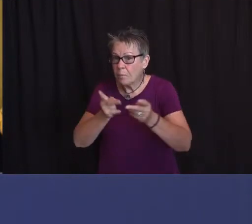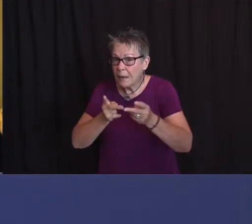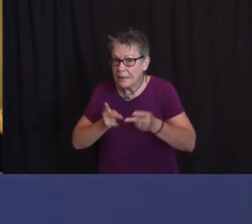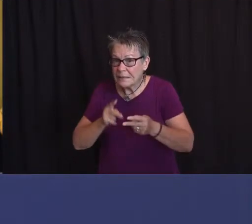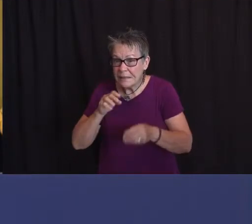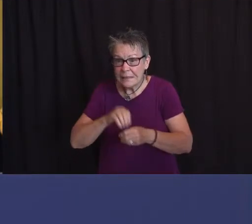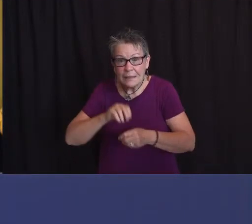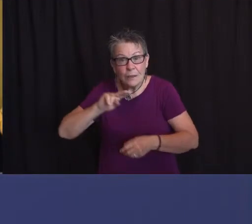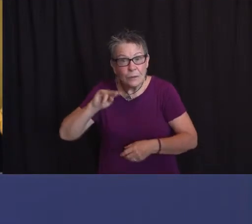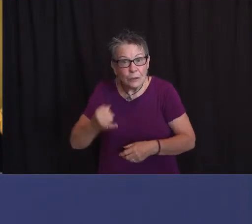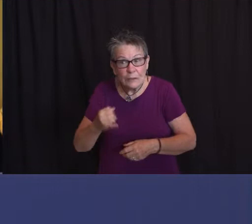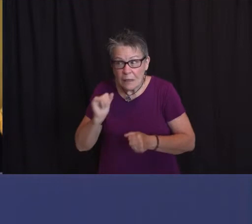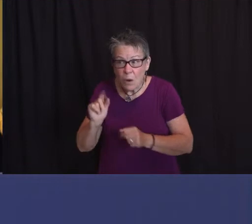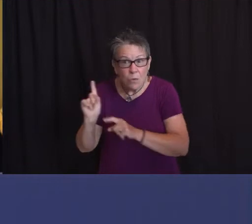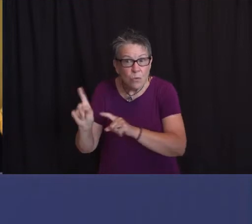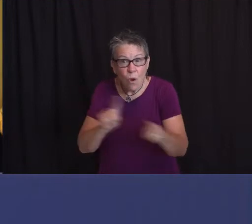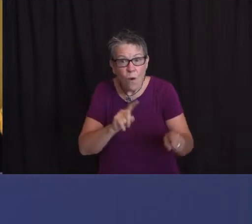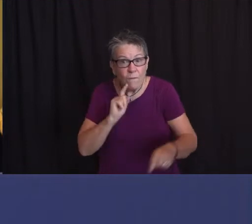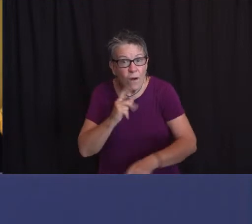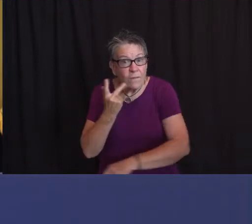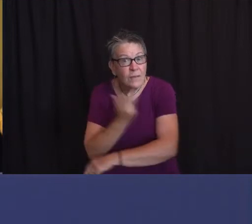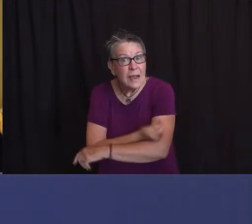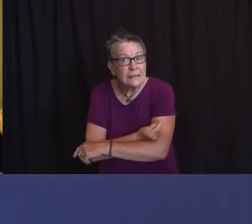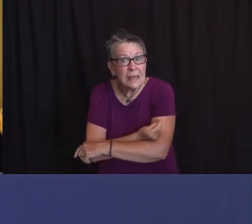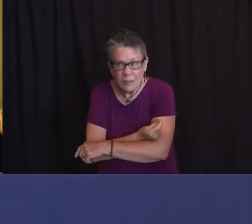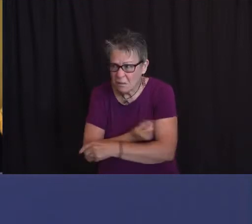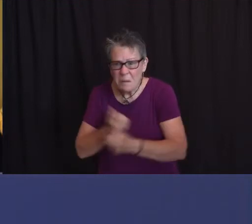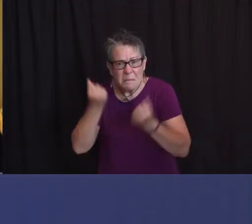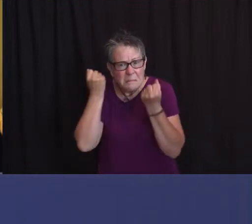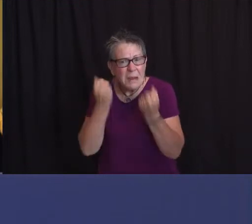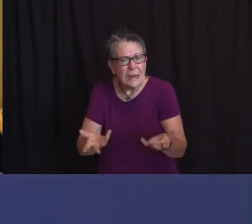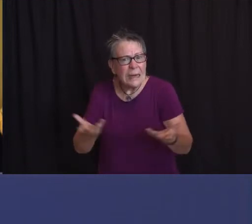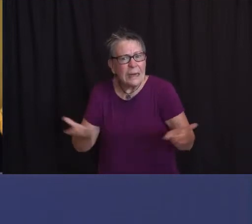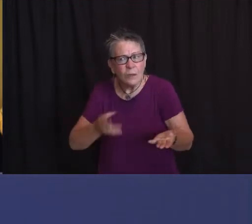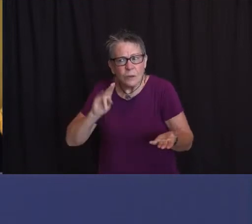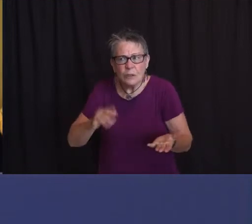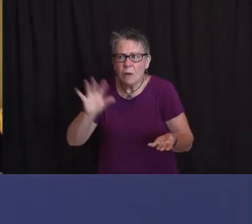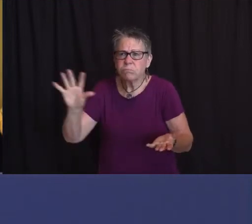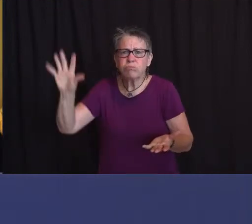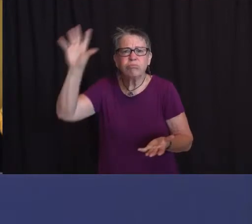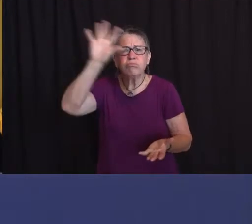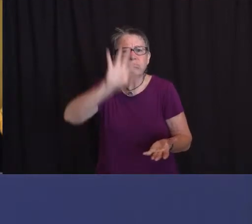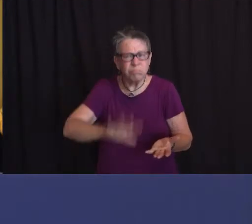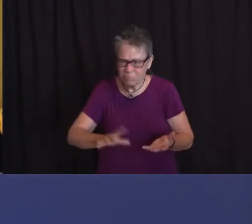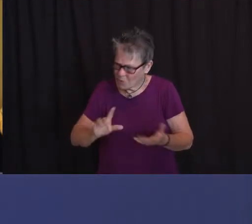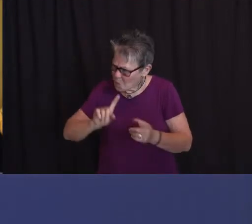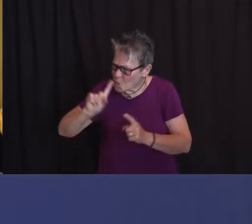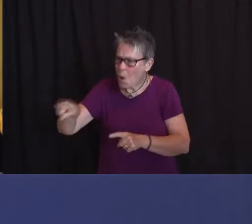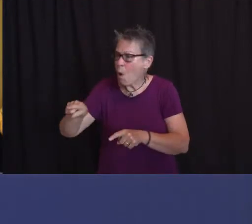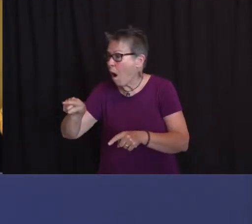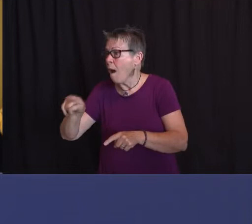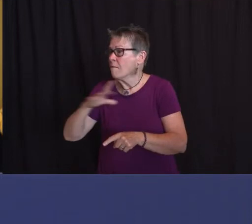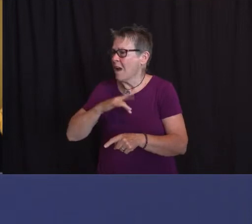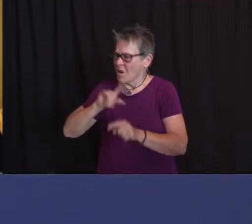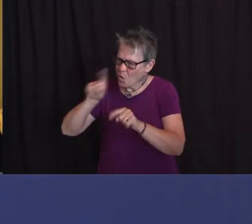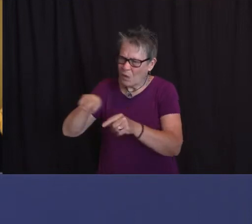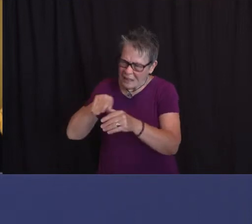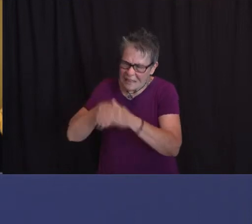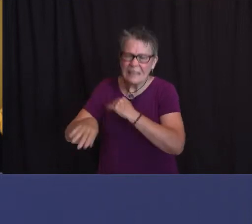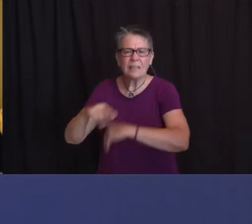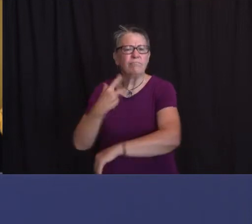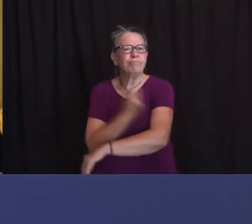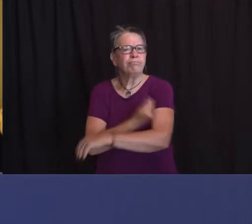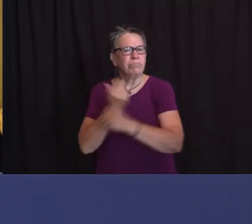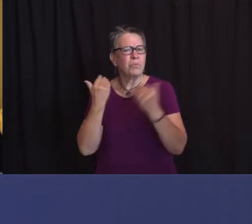are places all over the state and near each and every one of you, and that's not by accident. I should have given a shout out to